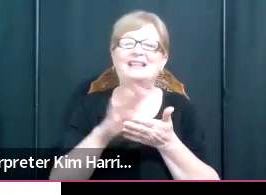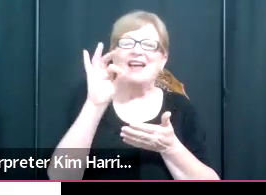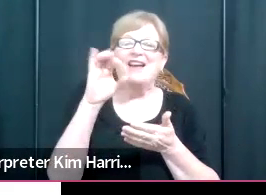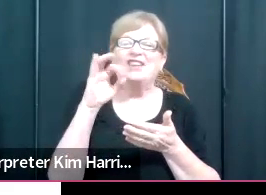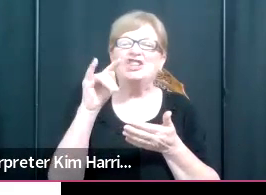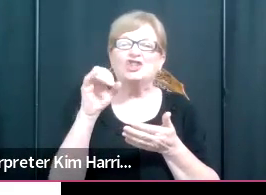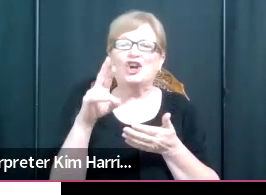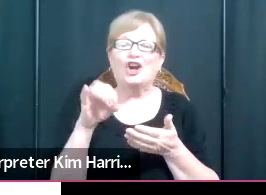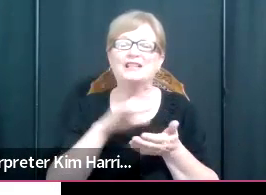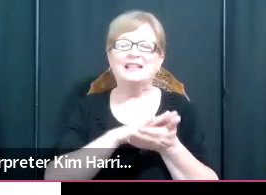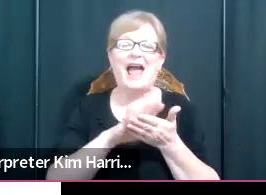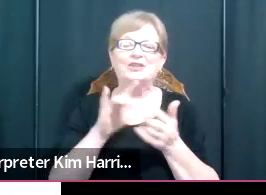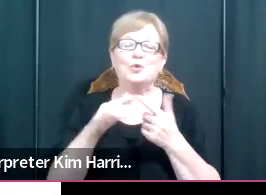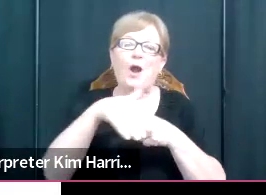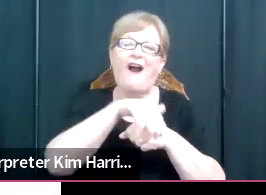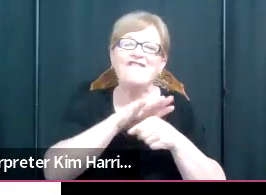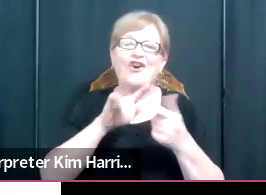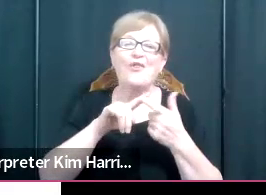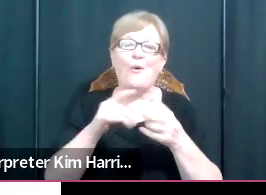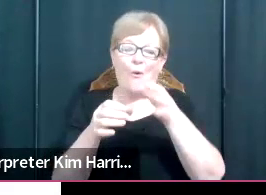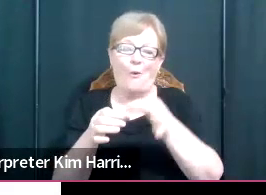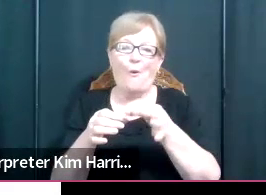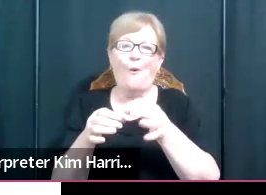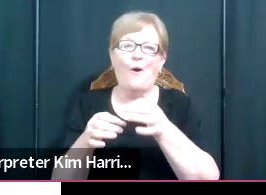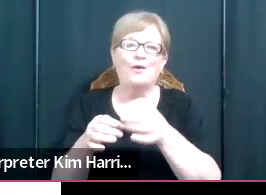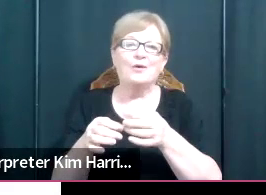bonus feature, if you will, of that little device.